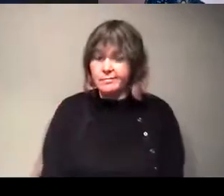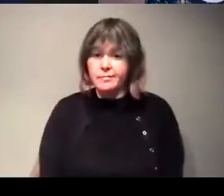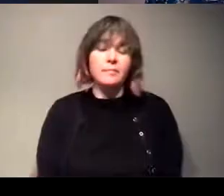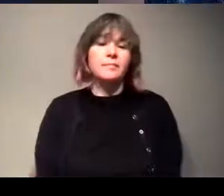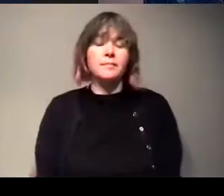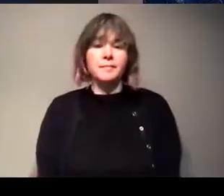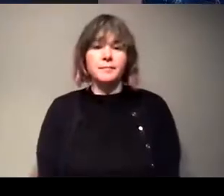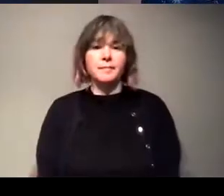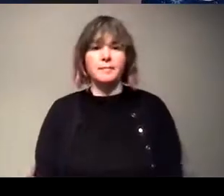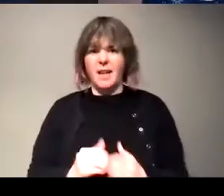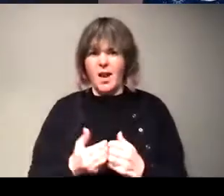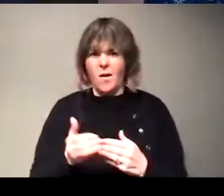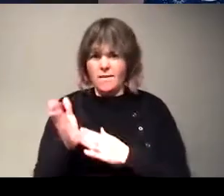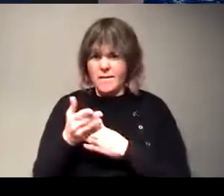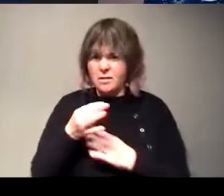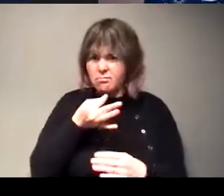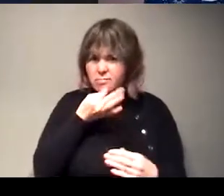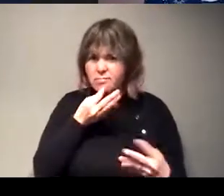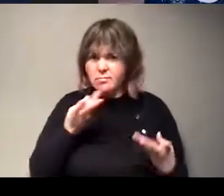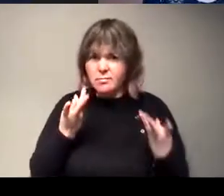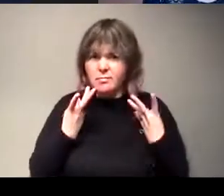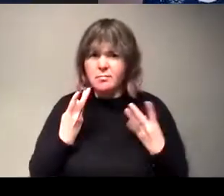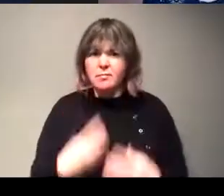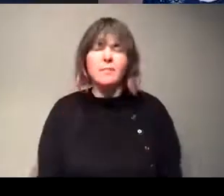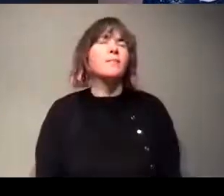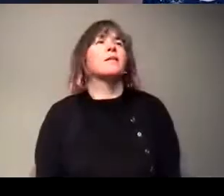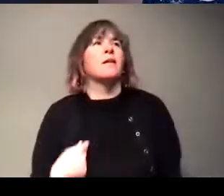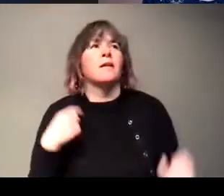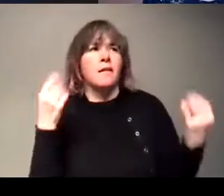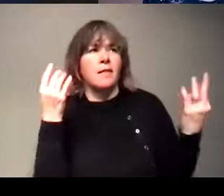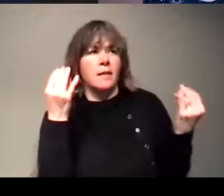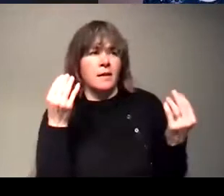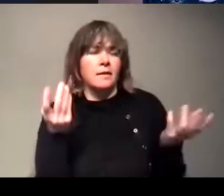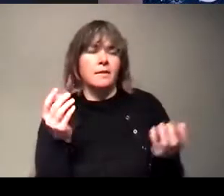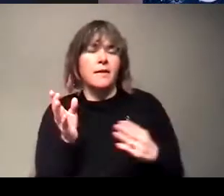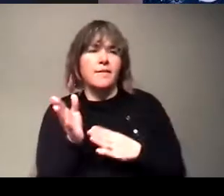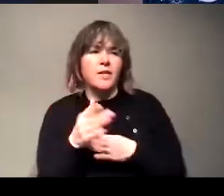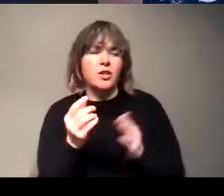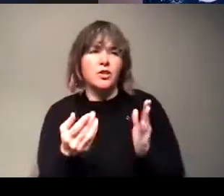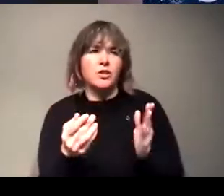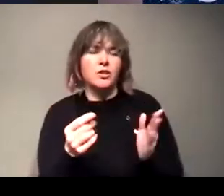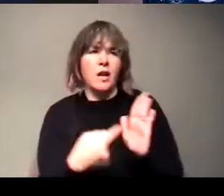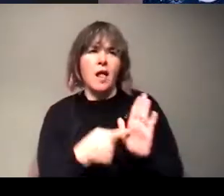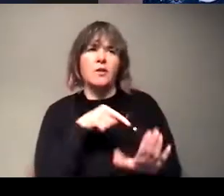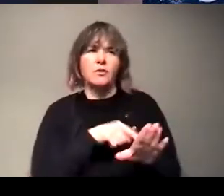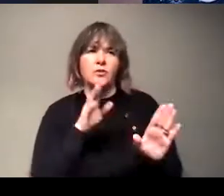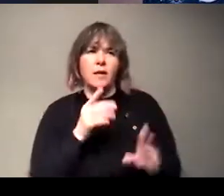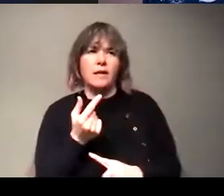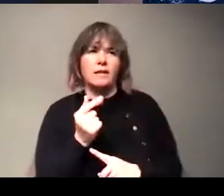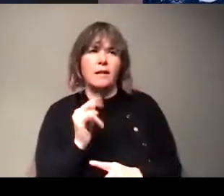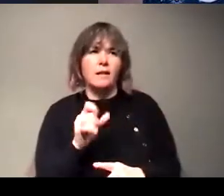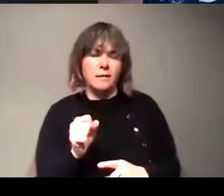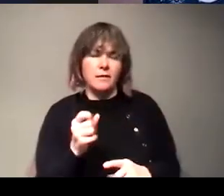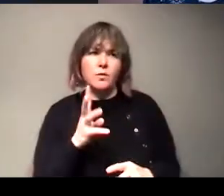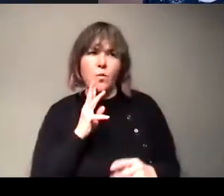how fish even do this. Yeah, I was thinking, like, the fish analogy is great, the gills, the water, passing